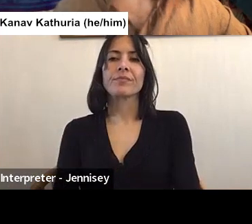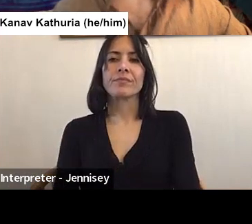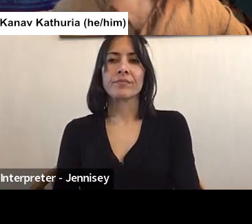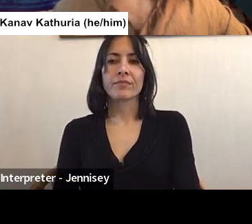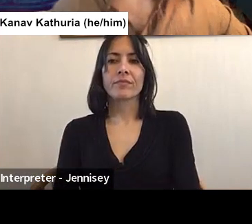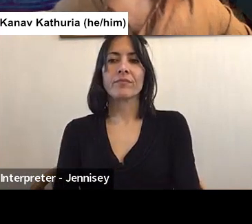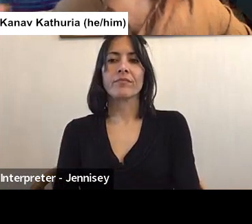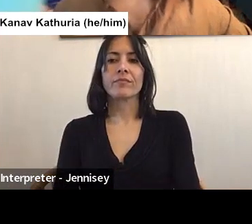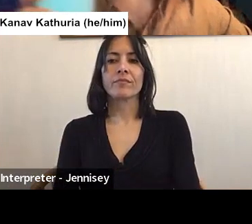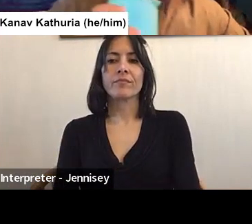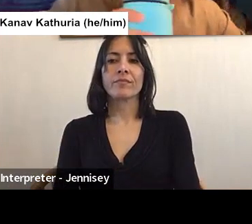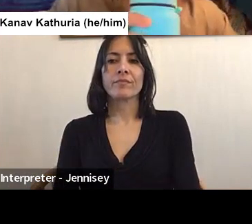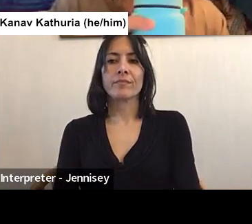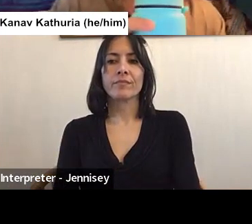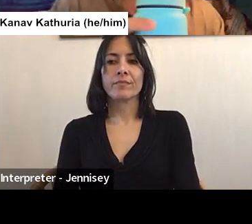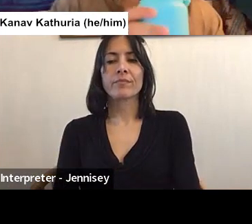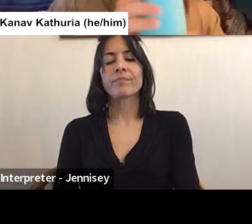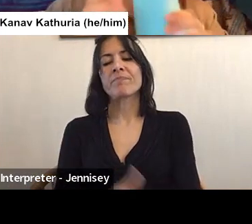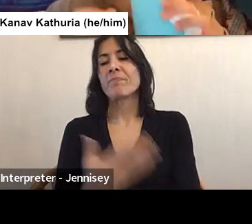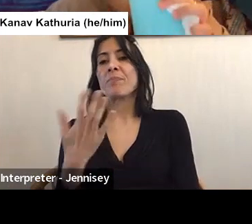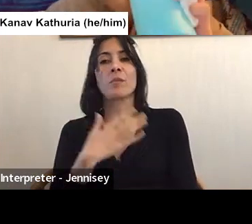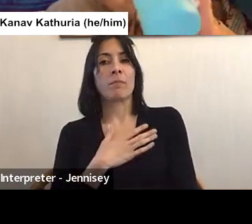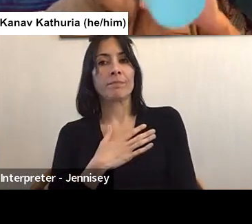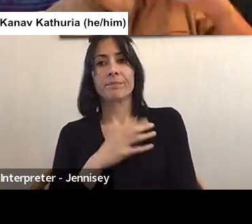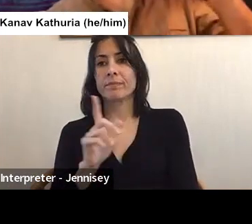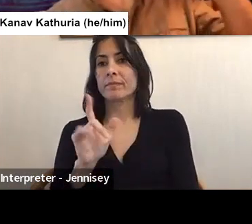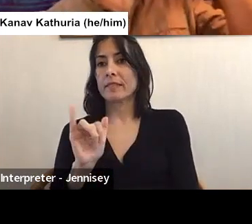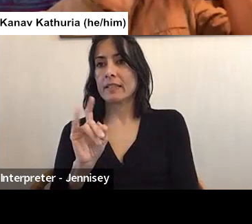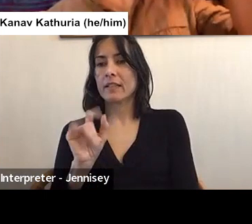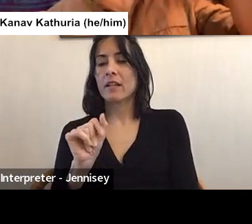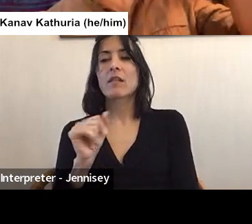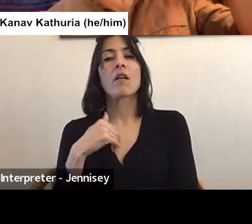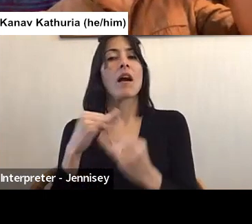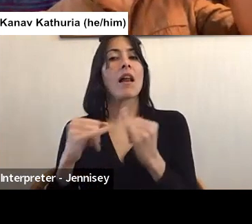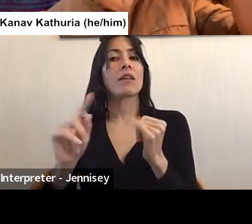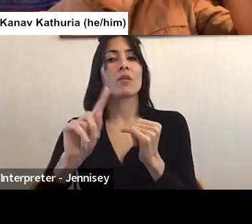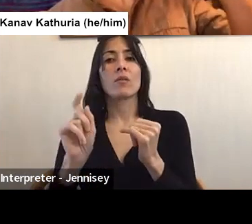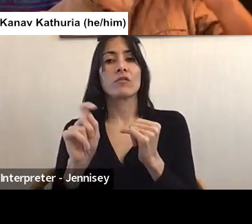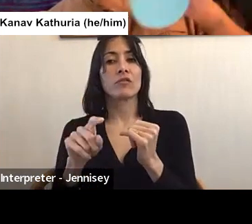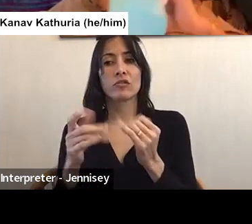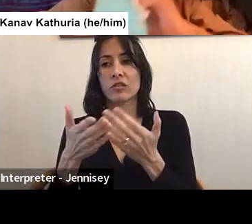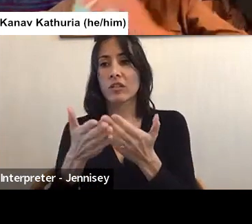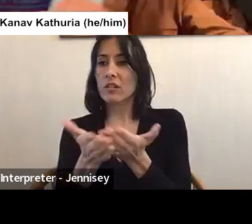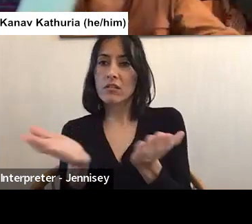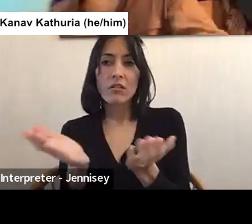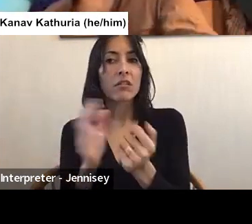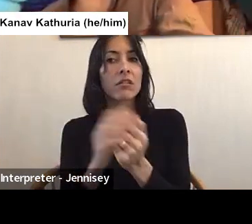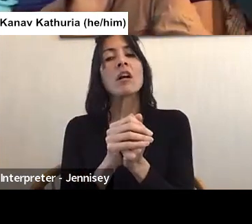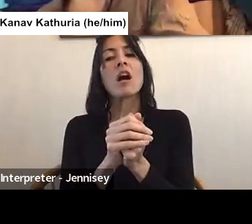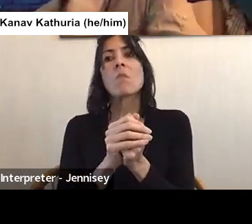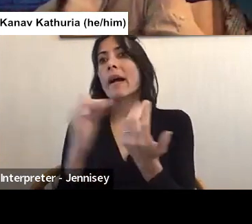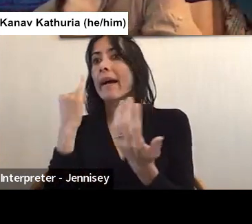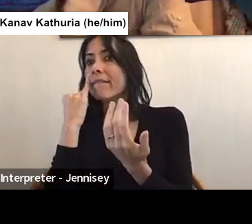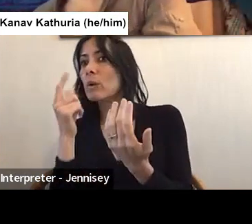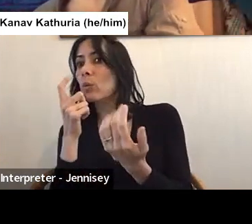This is Lydia. The last question that I want to invite each of you to share, and again, if folks who are participating today, if you have